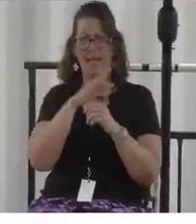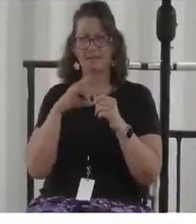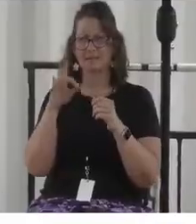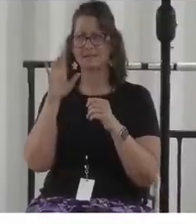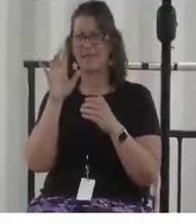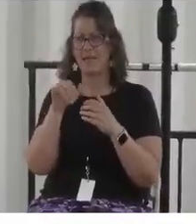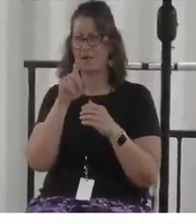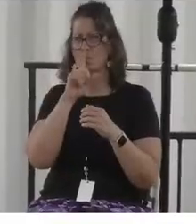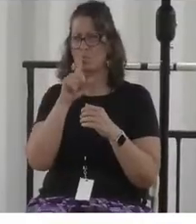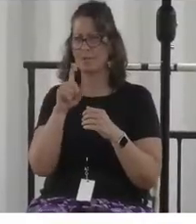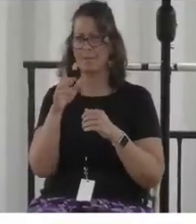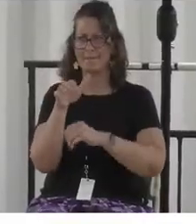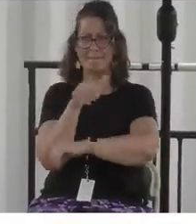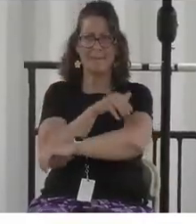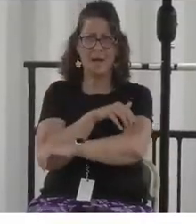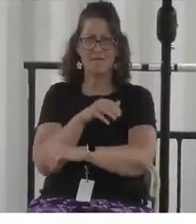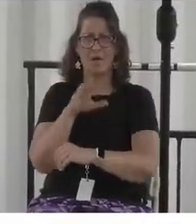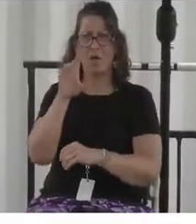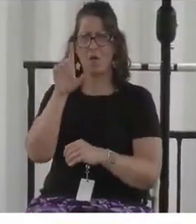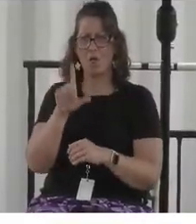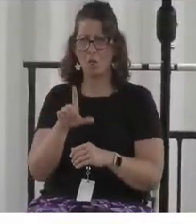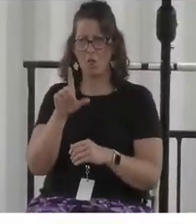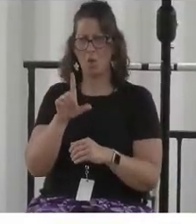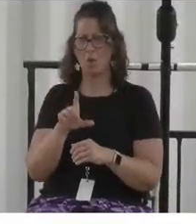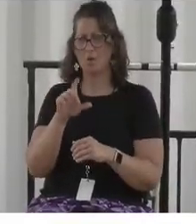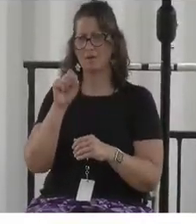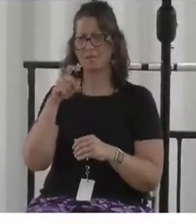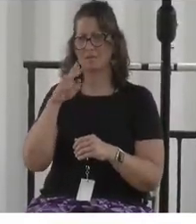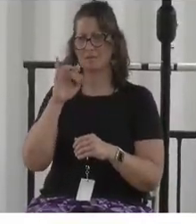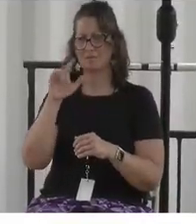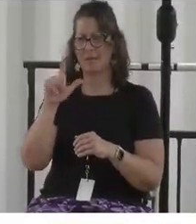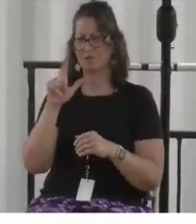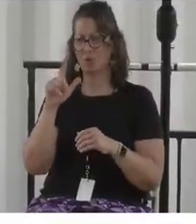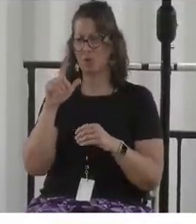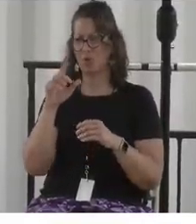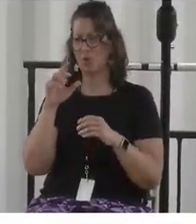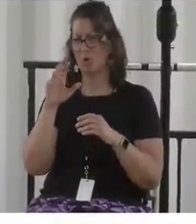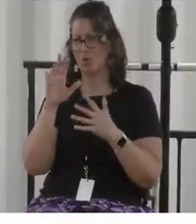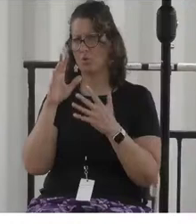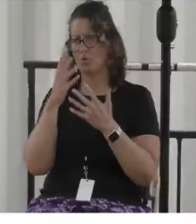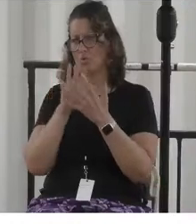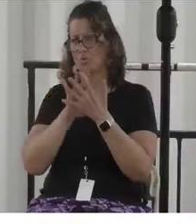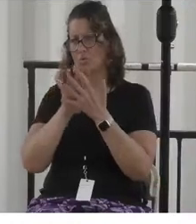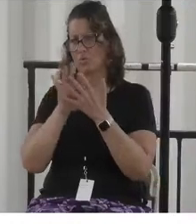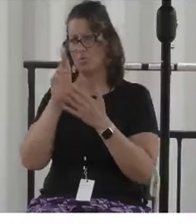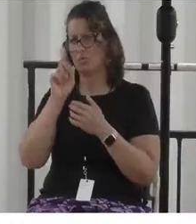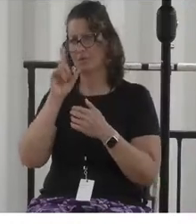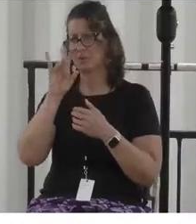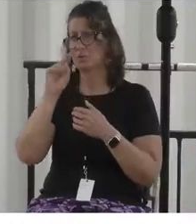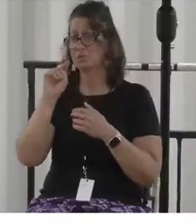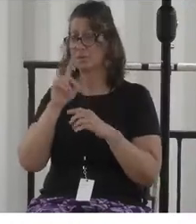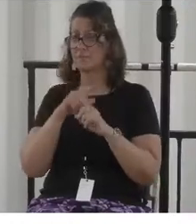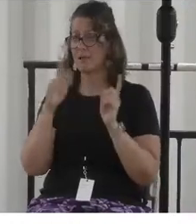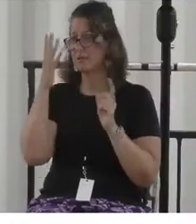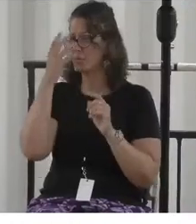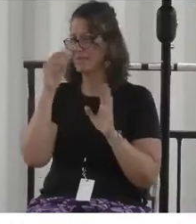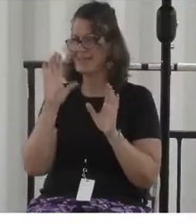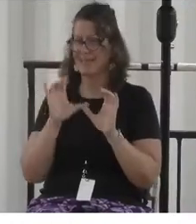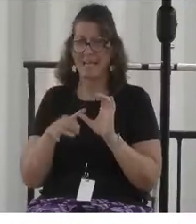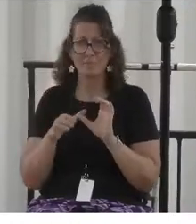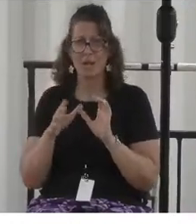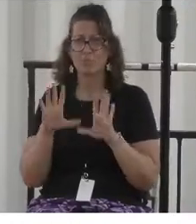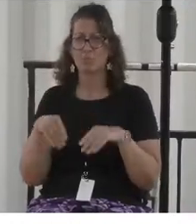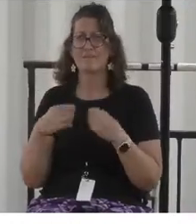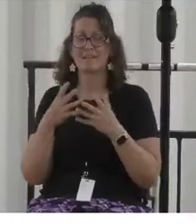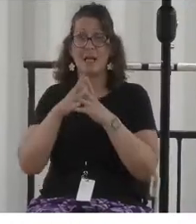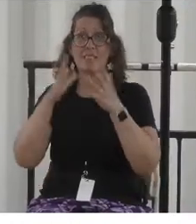know, really, really powerful at a lower spatial resolution, but it is like so beautifully calibrated, and it provides a lot